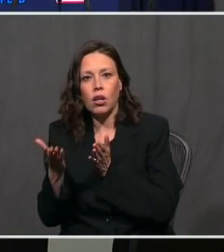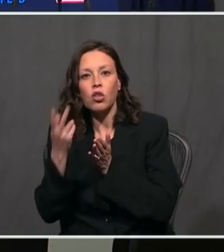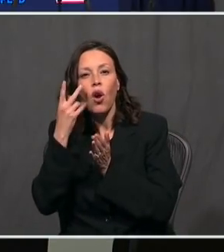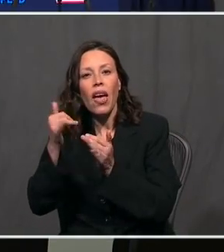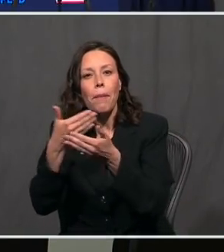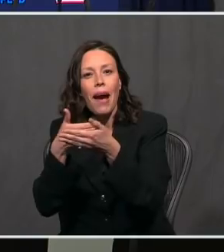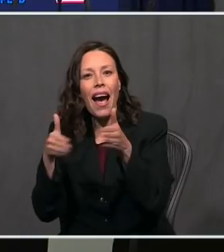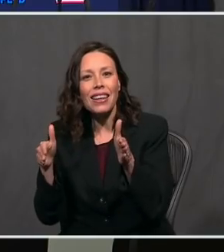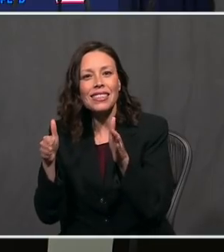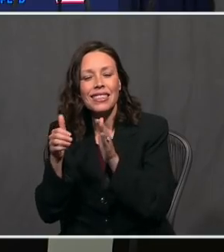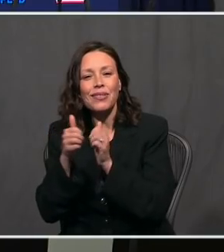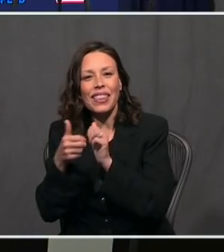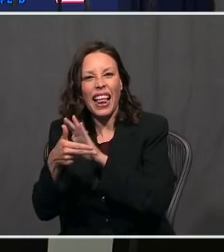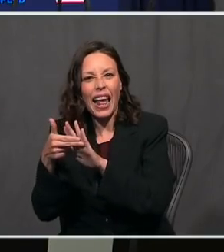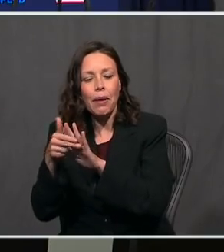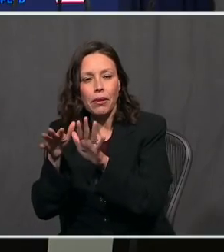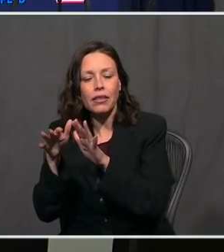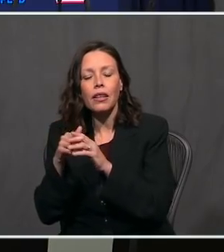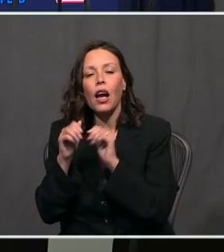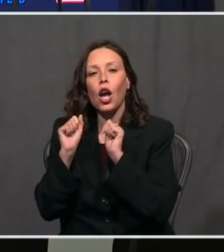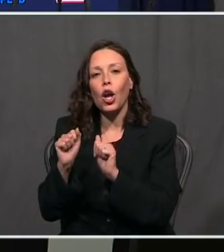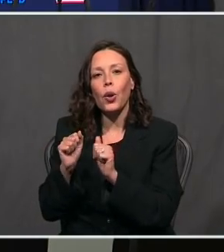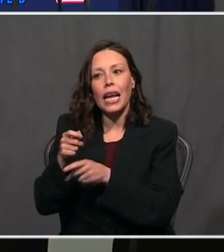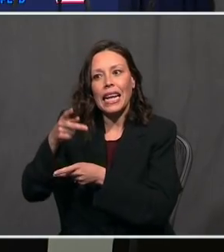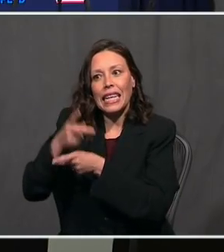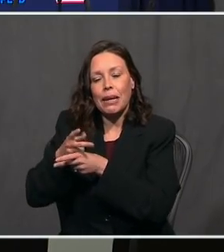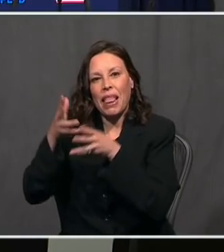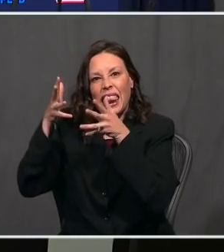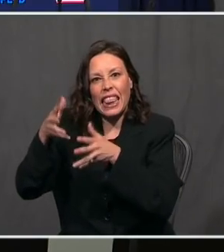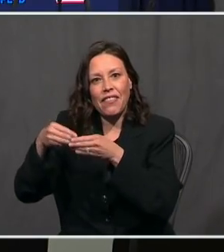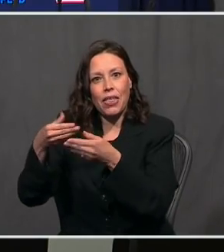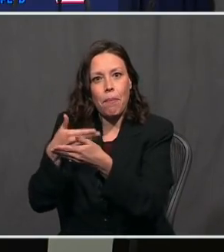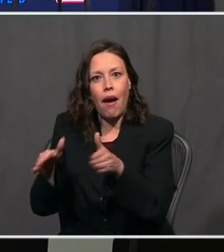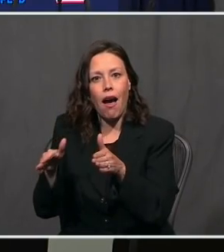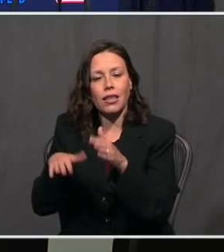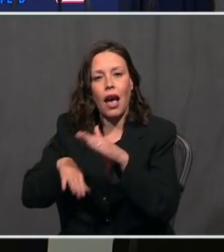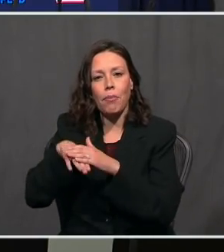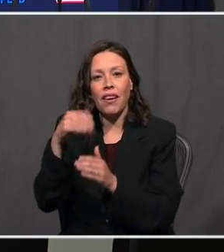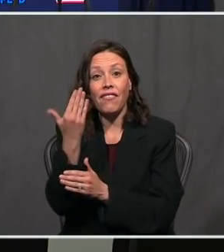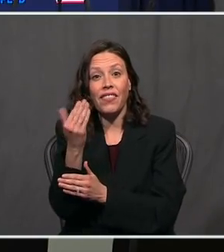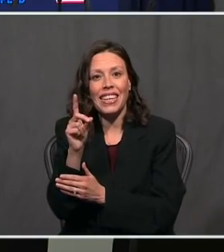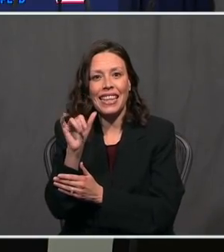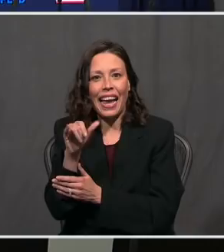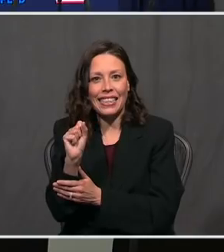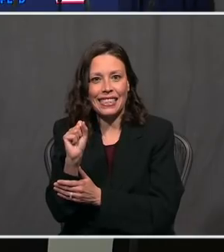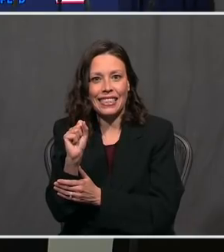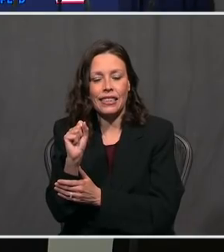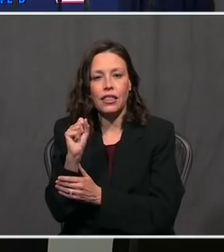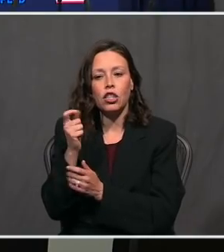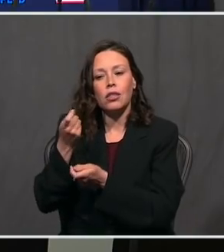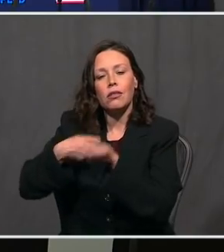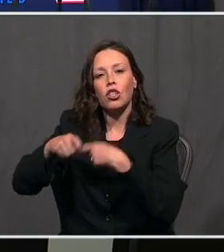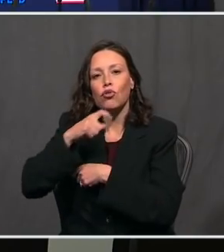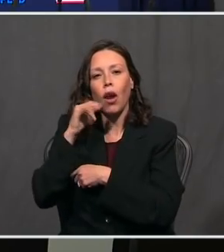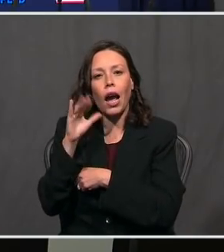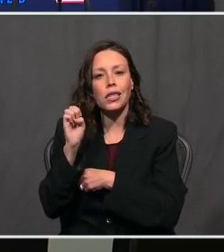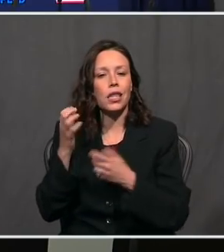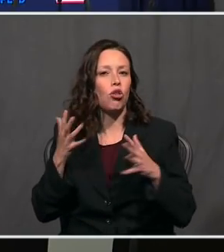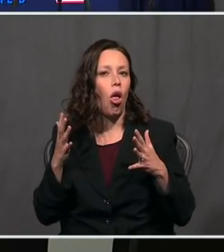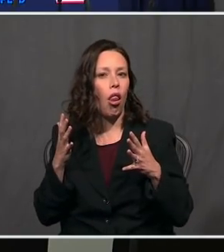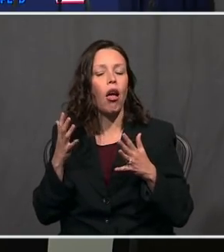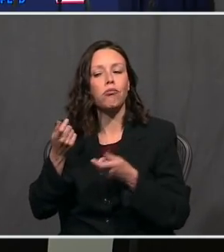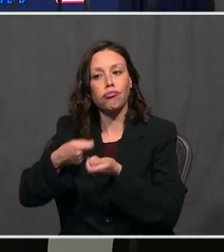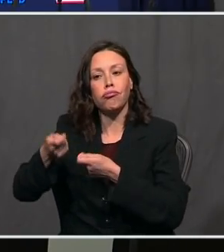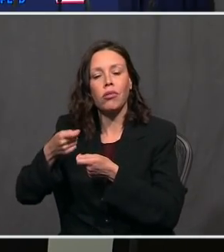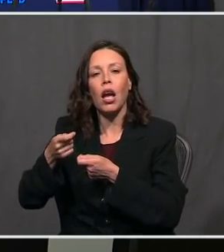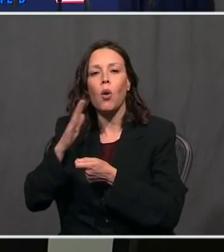earlier. You can actually keep that vaccine in that shipper for up to 15 days by replenishing the dry ice. And then it can be